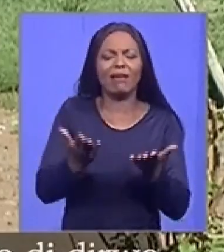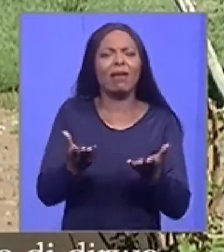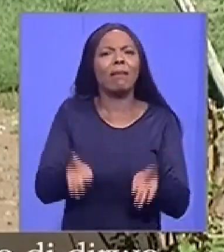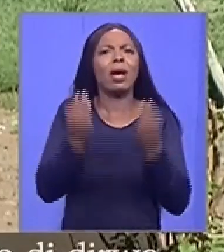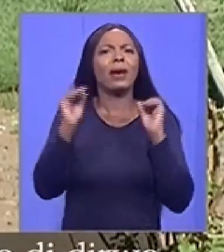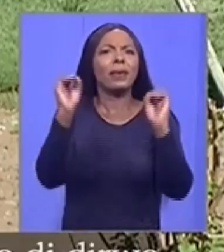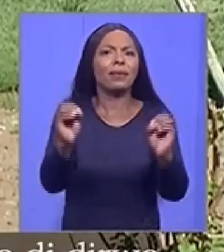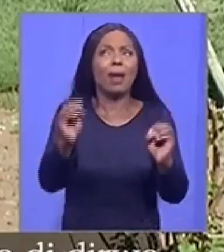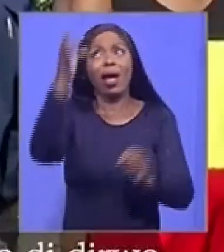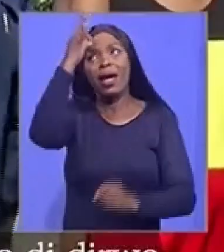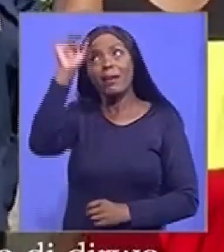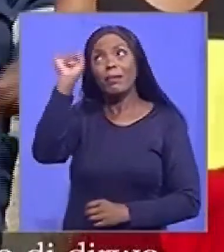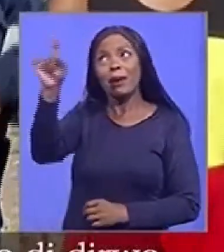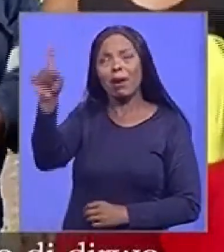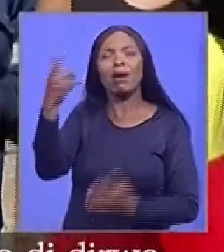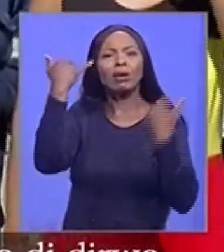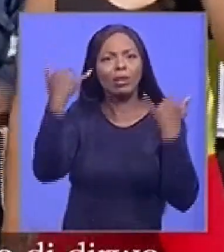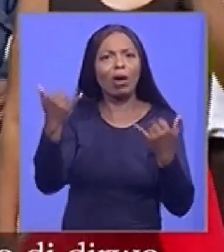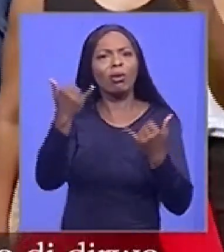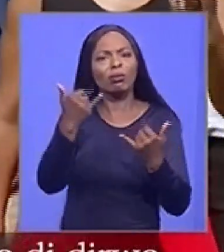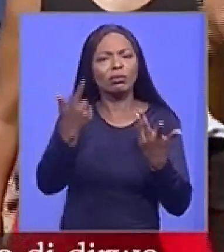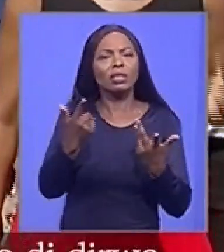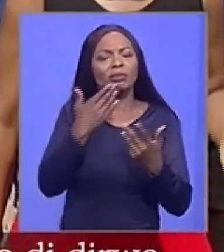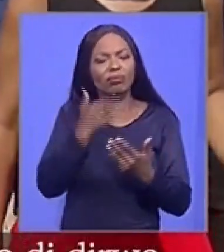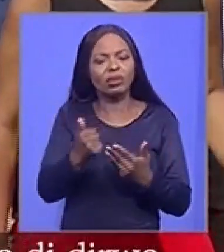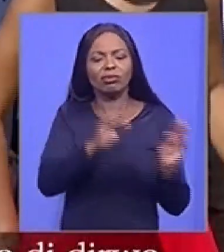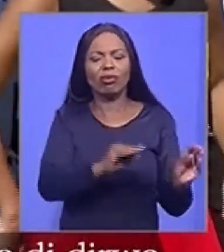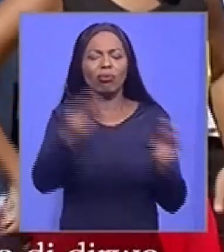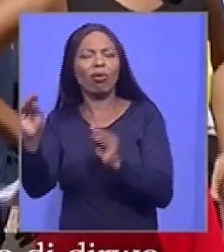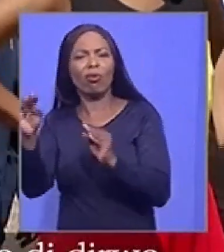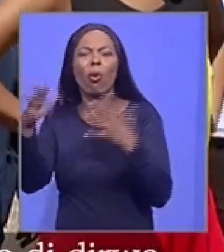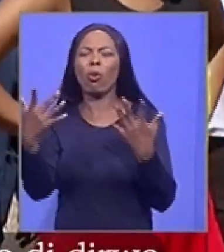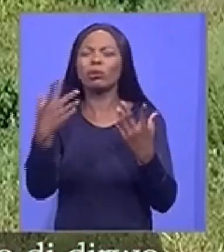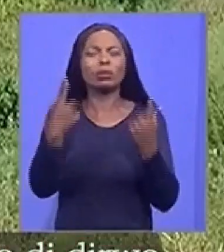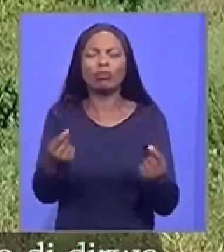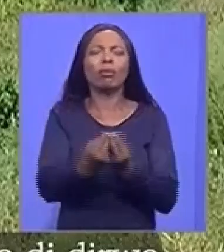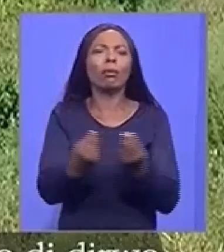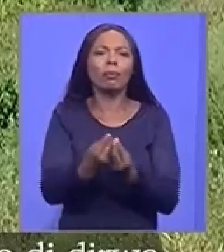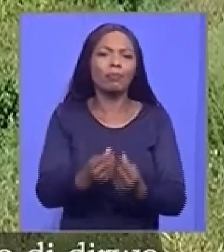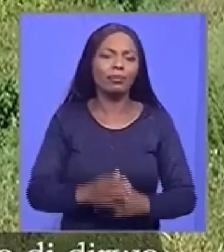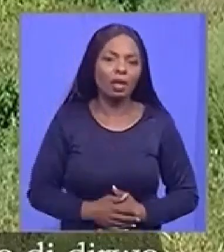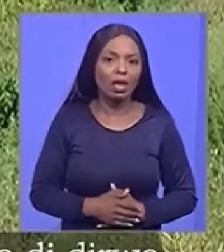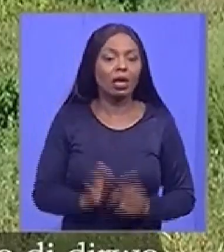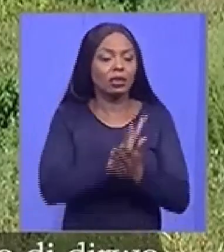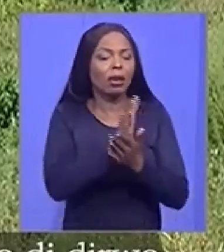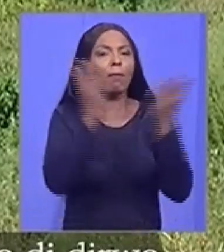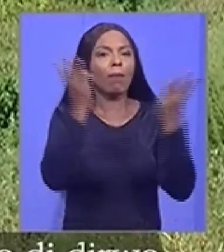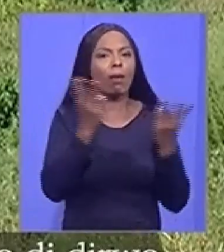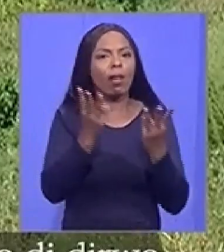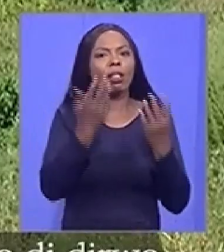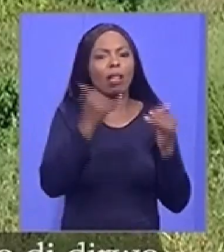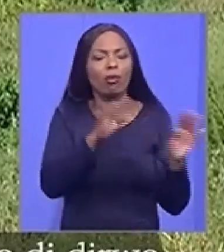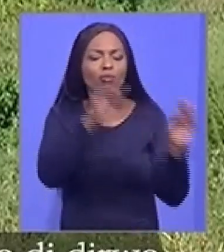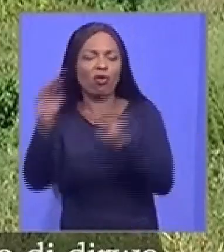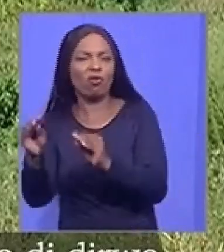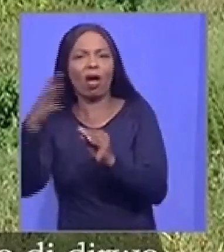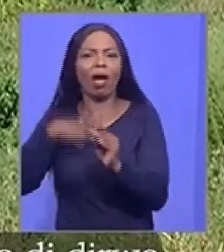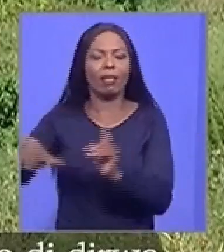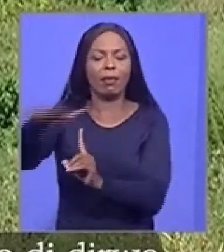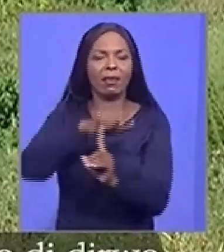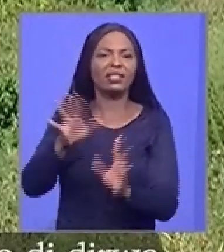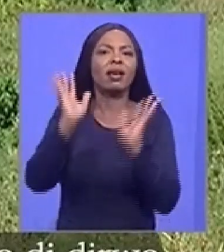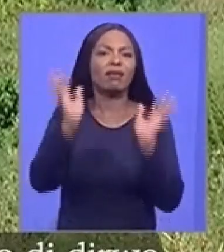our government, I think they should start by removing us. Bangwe ba batho ba ba neng ba nna mo lefelong le ba setse ba fuduseditswe kwa kgaolong